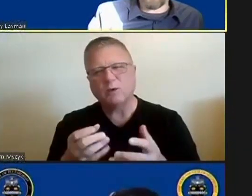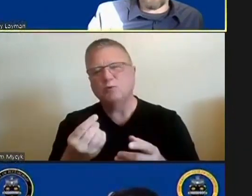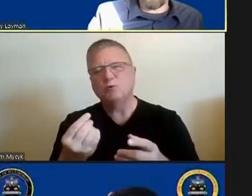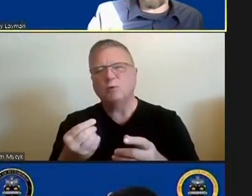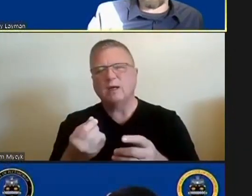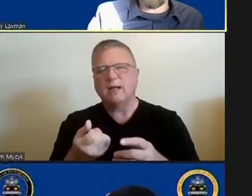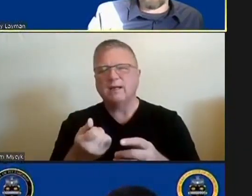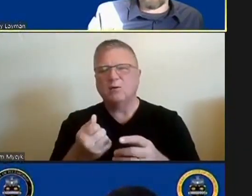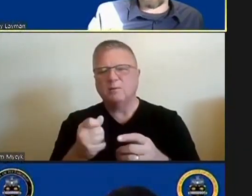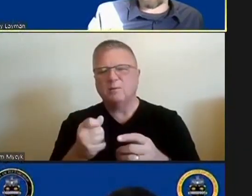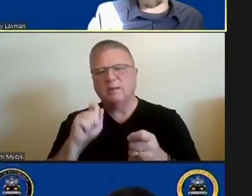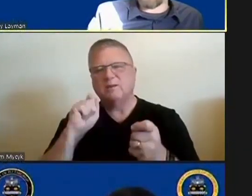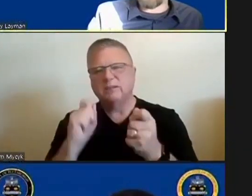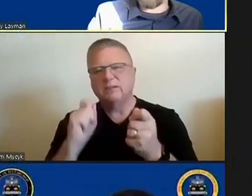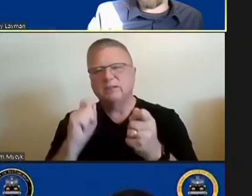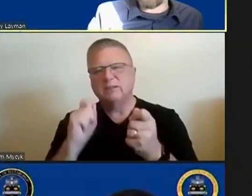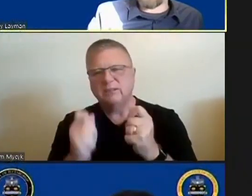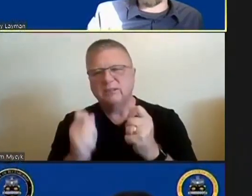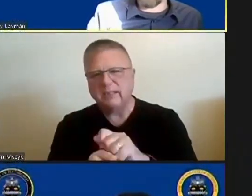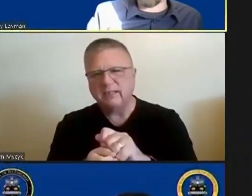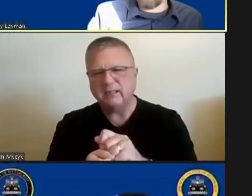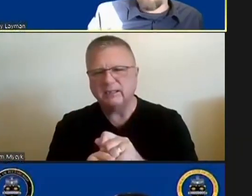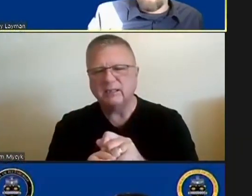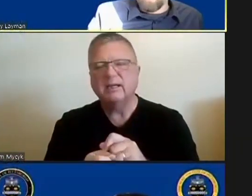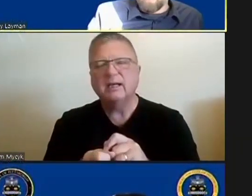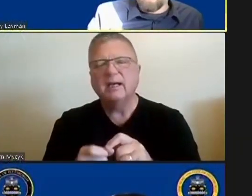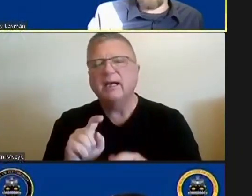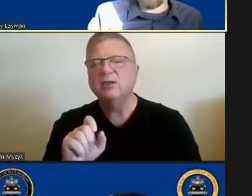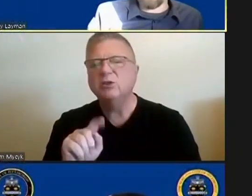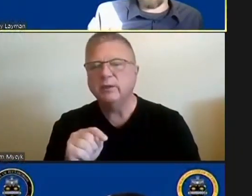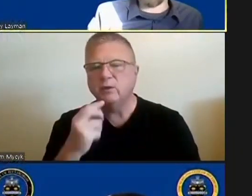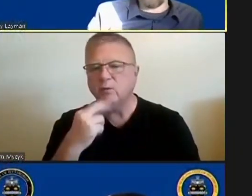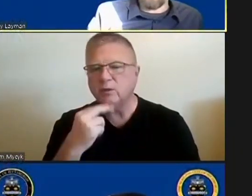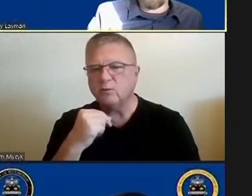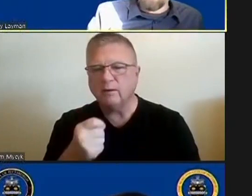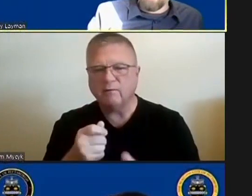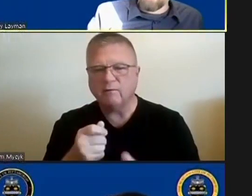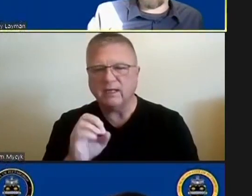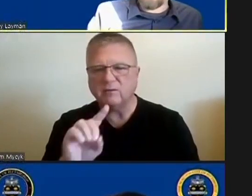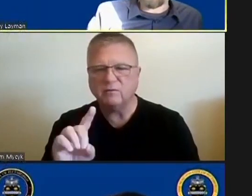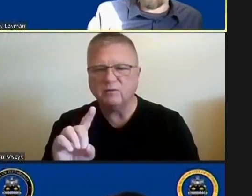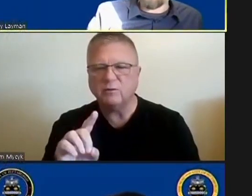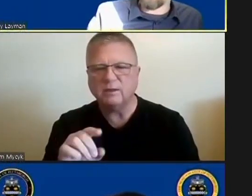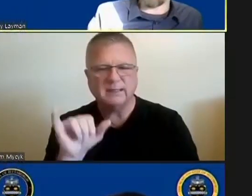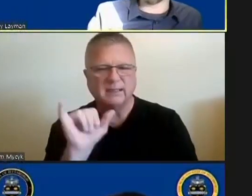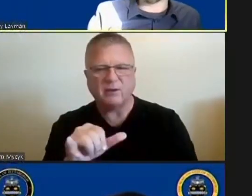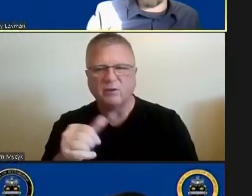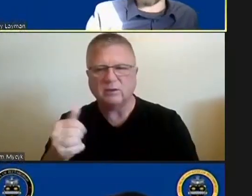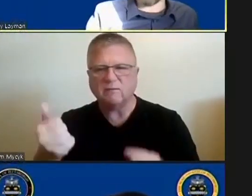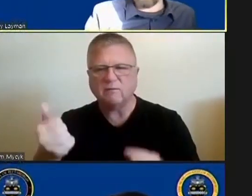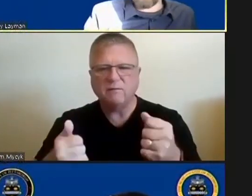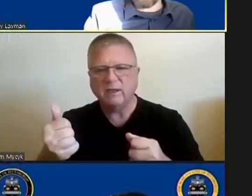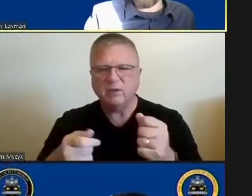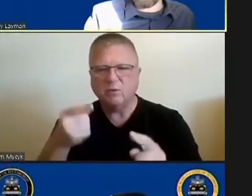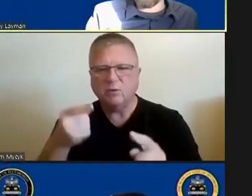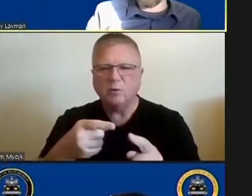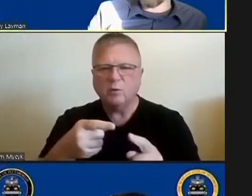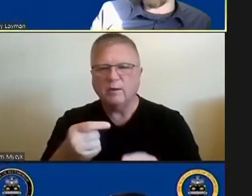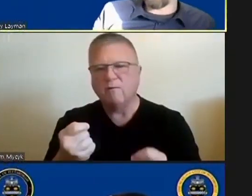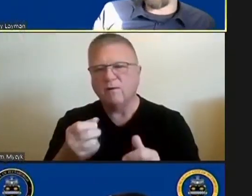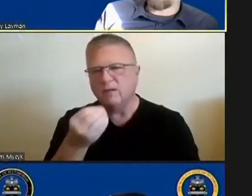reset and treat restaurant fast food as really those vehicle oriented fast food